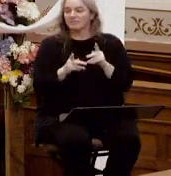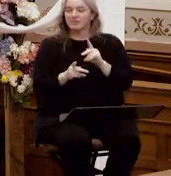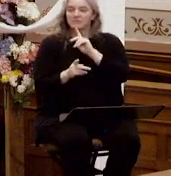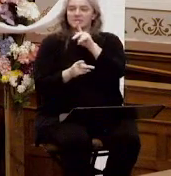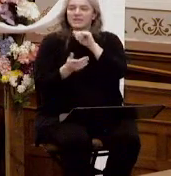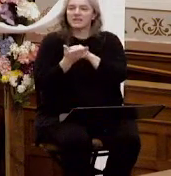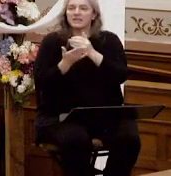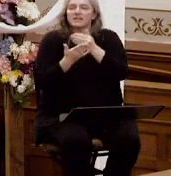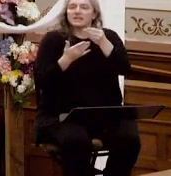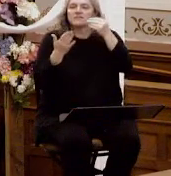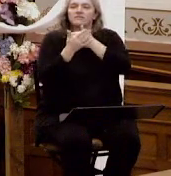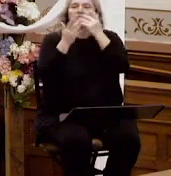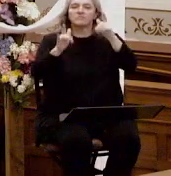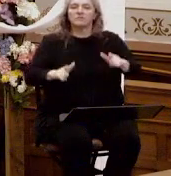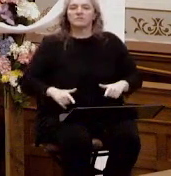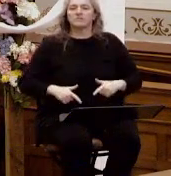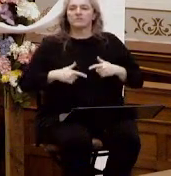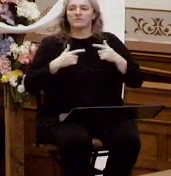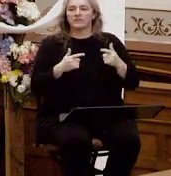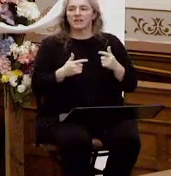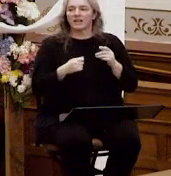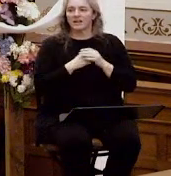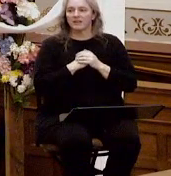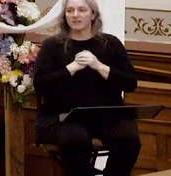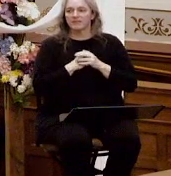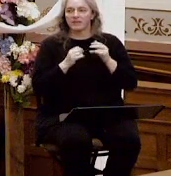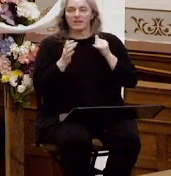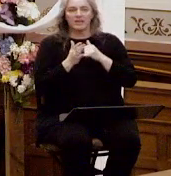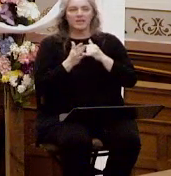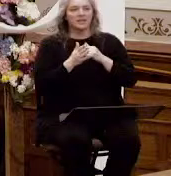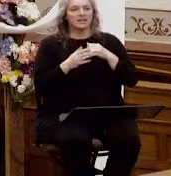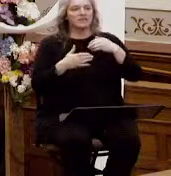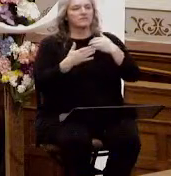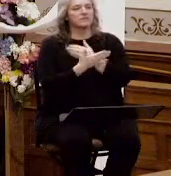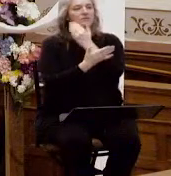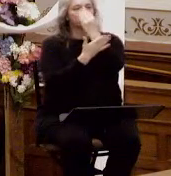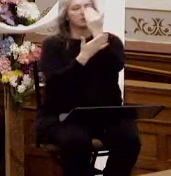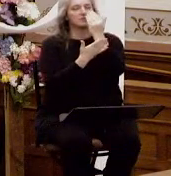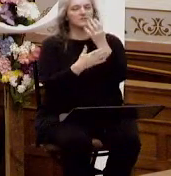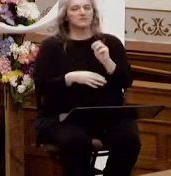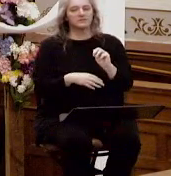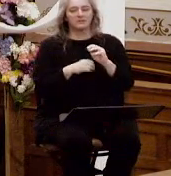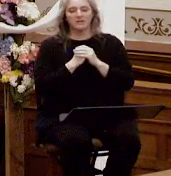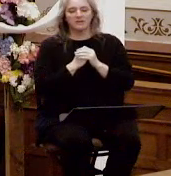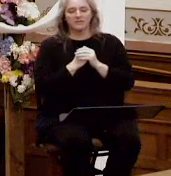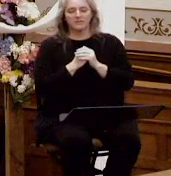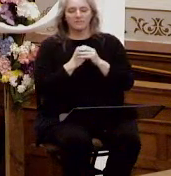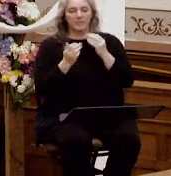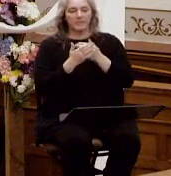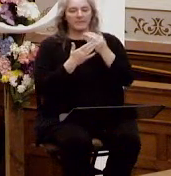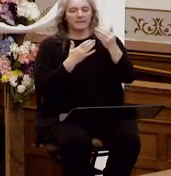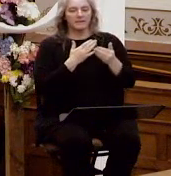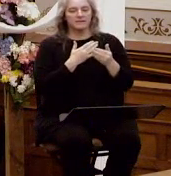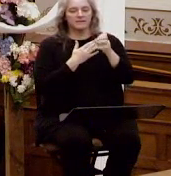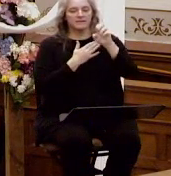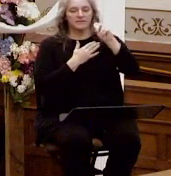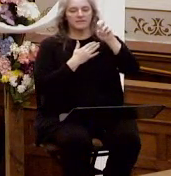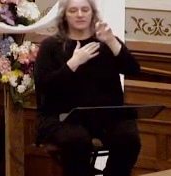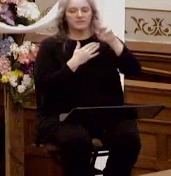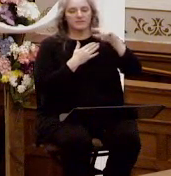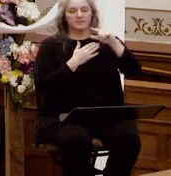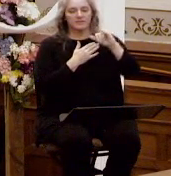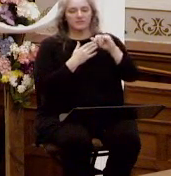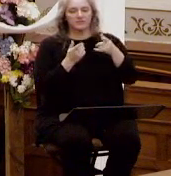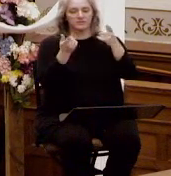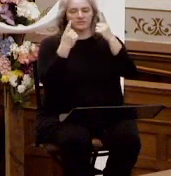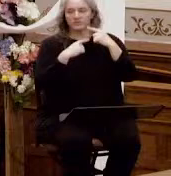them new life. It re-energizes them, it refreshes them, gives them the energy to come back